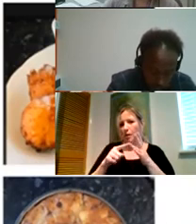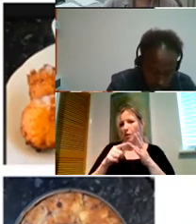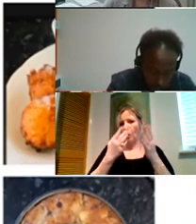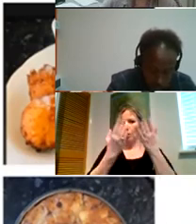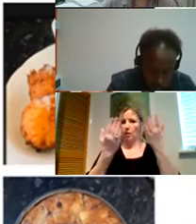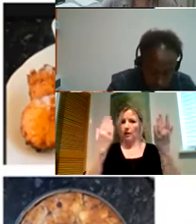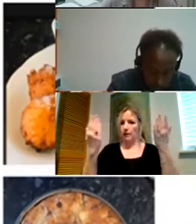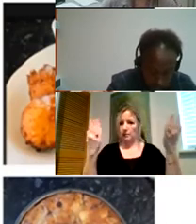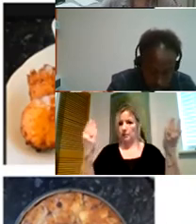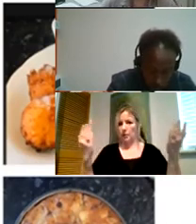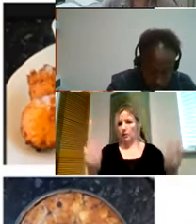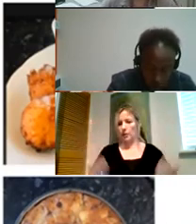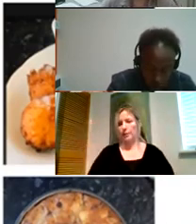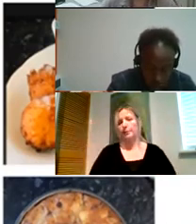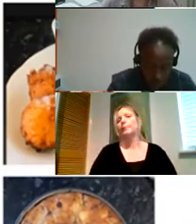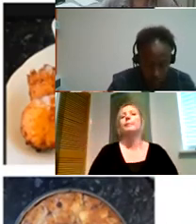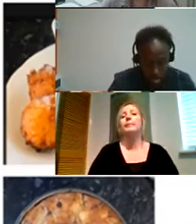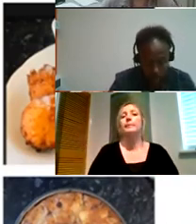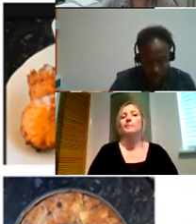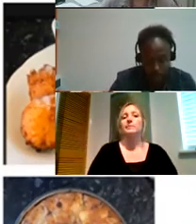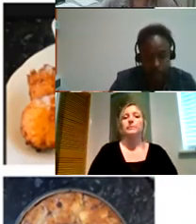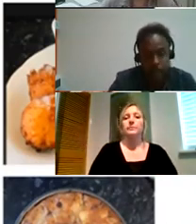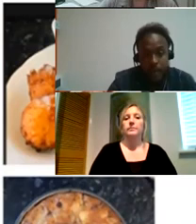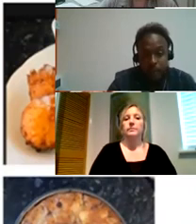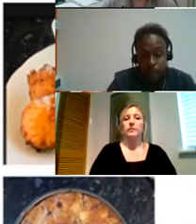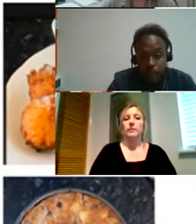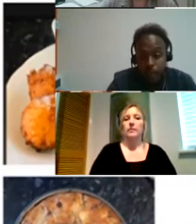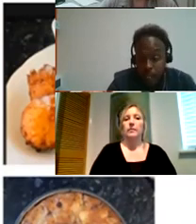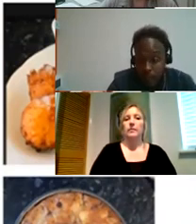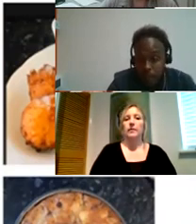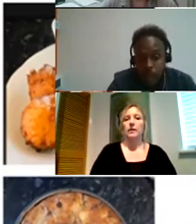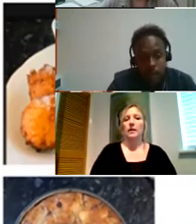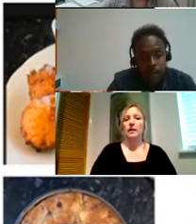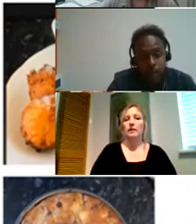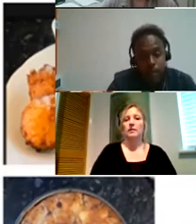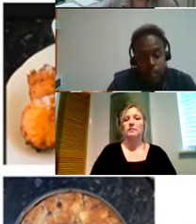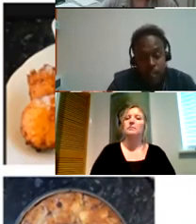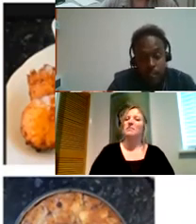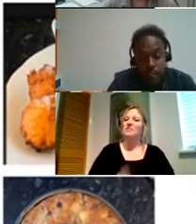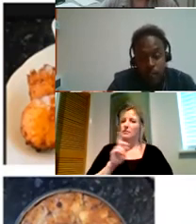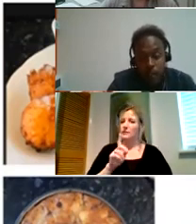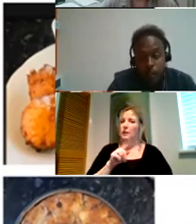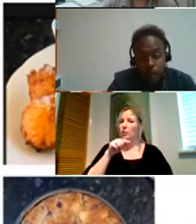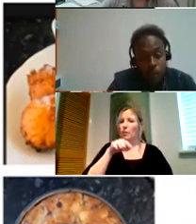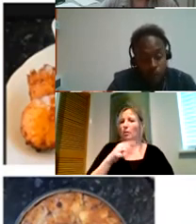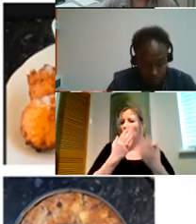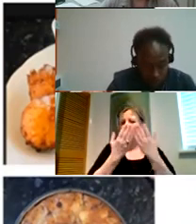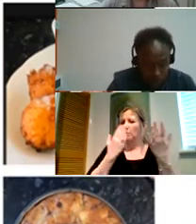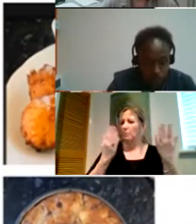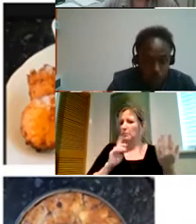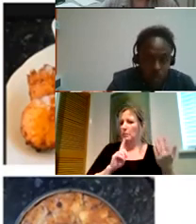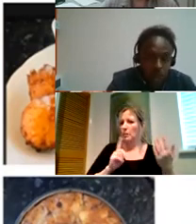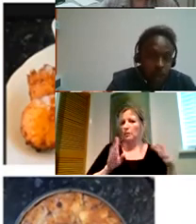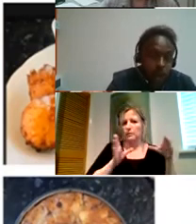year due to the pandemic, but we do have different teams, different years, where all of